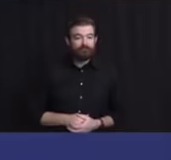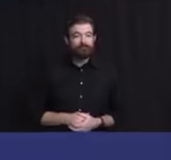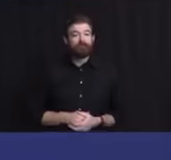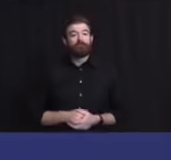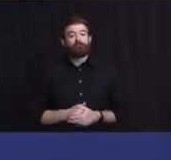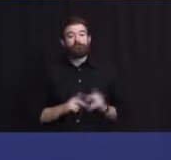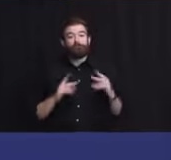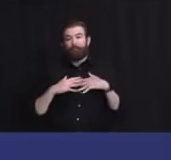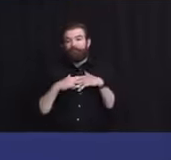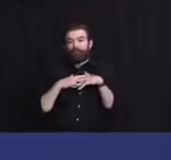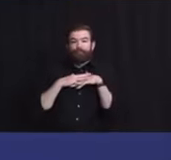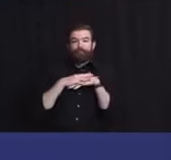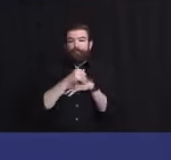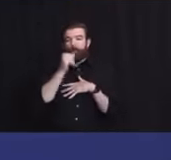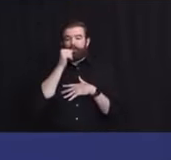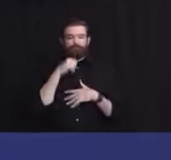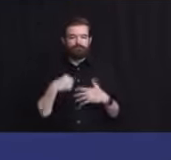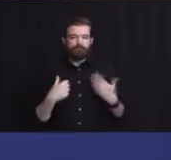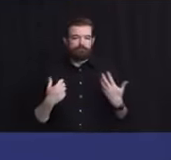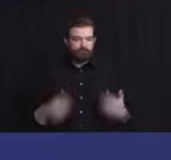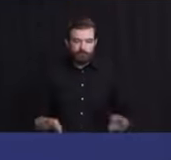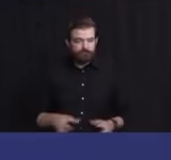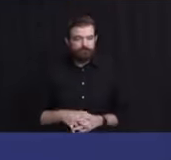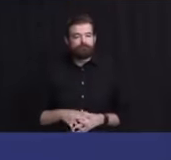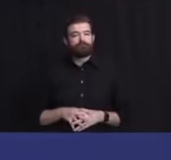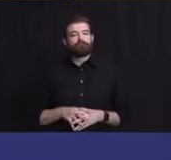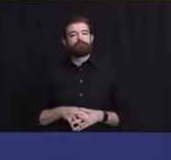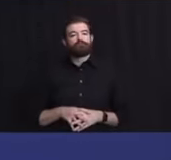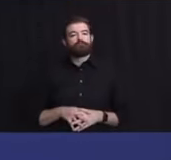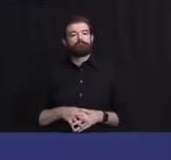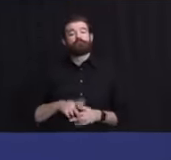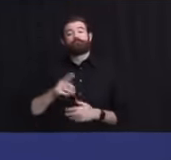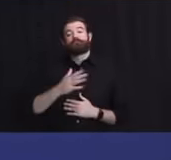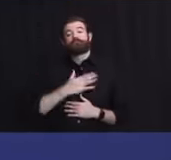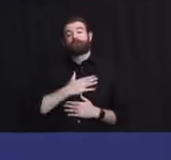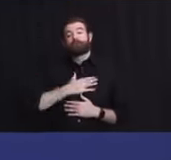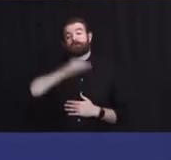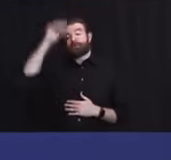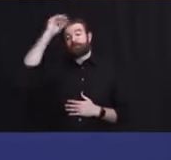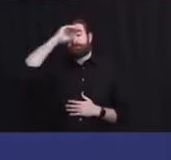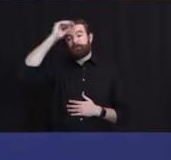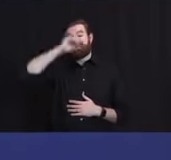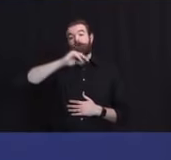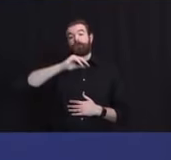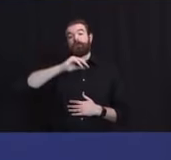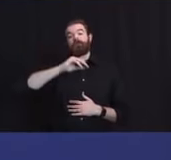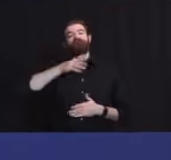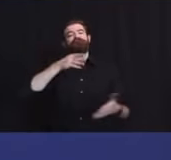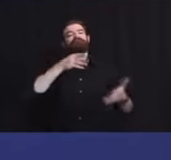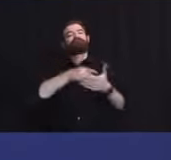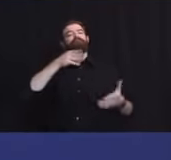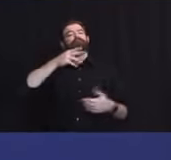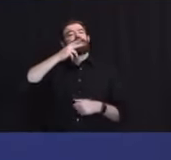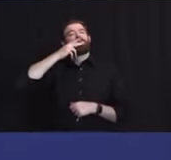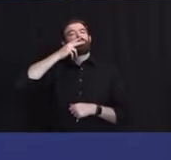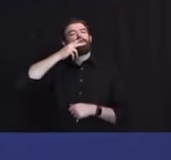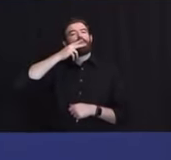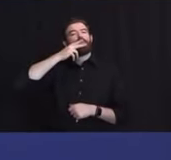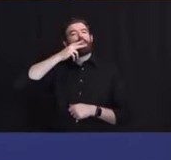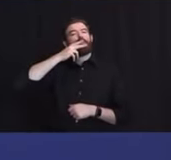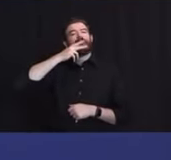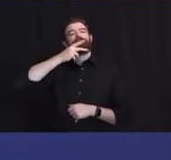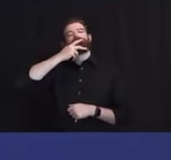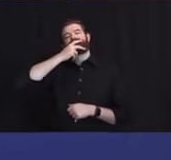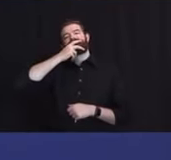I've got no opinion yet on we haven't considered the anti-smoking piece. I've seen the advocates make, I think, a